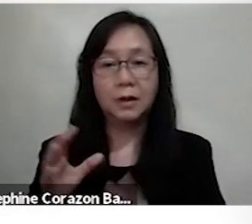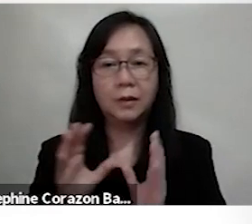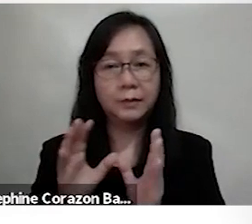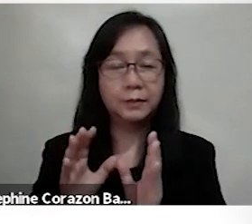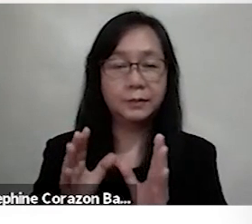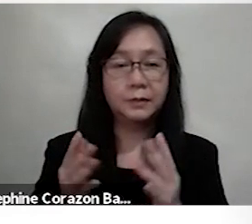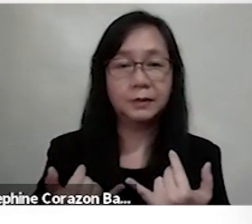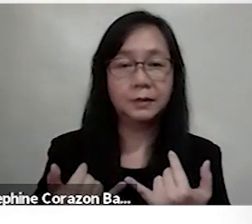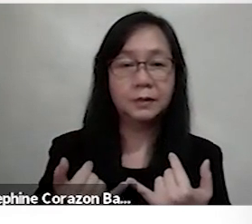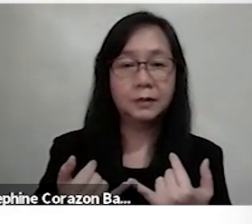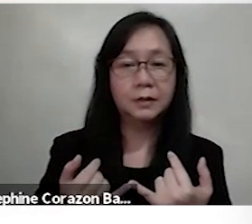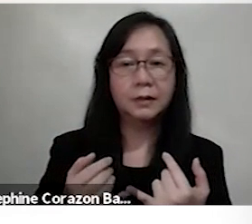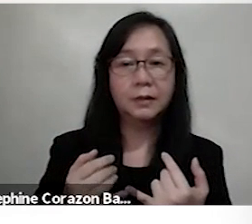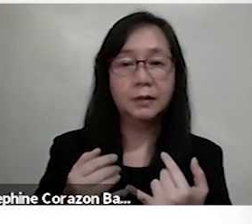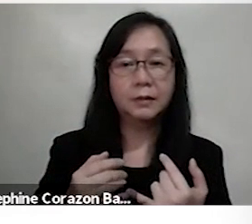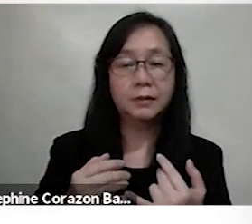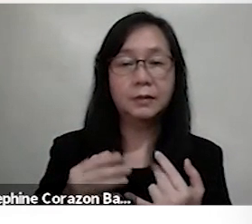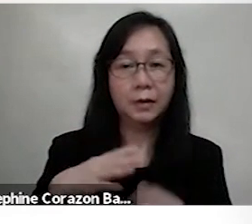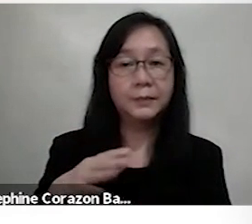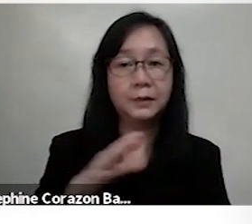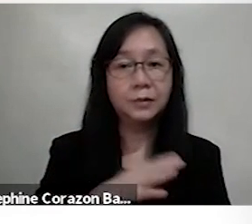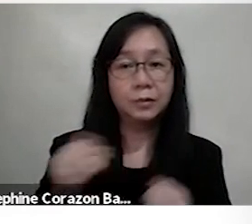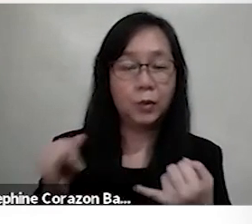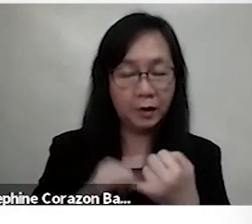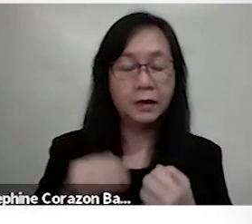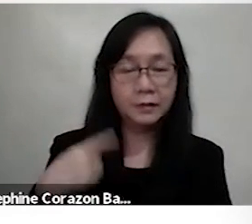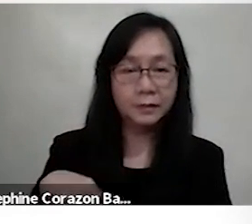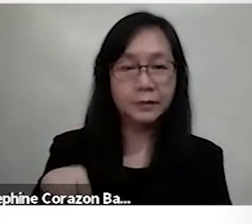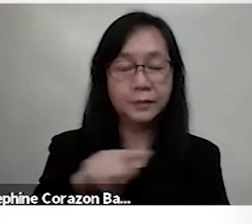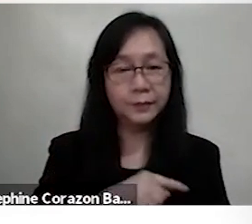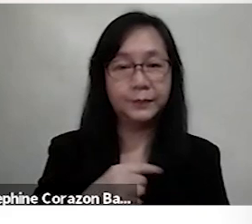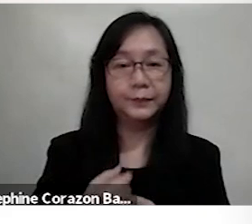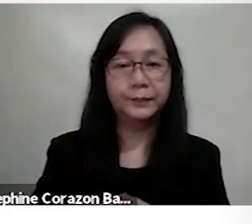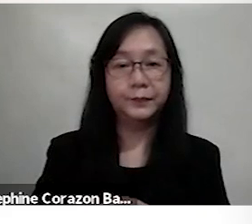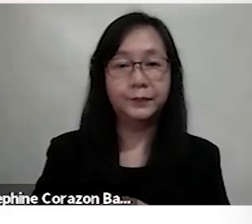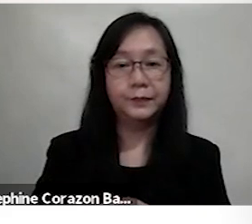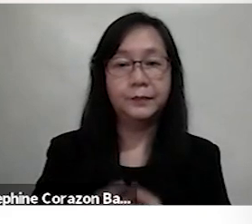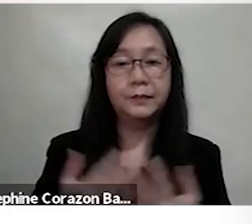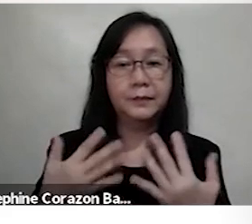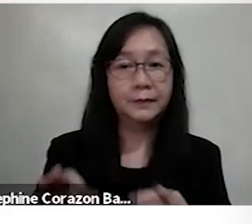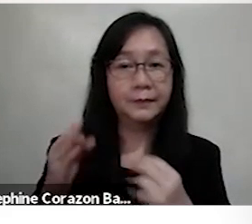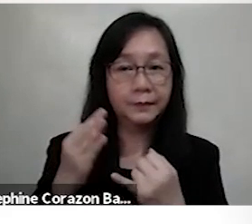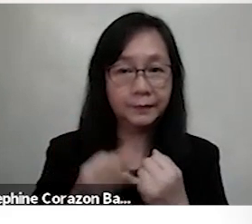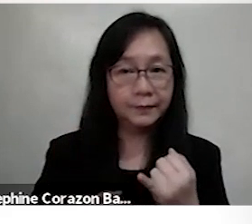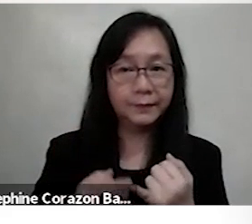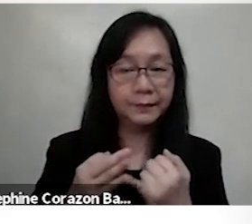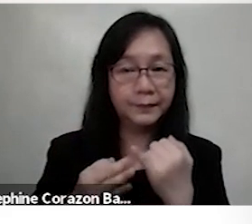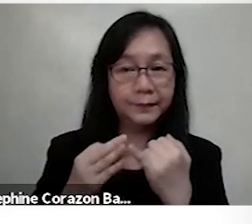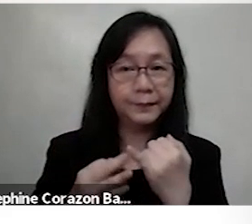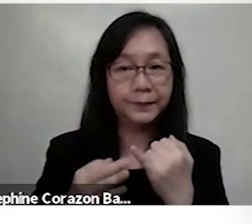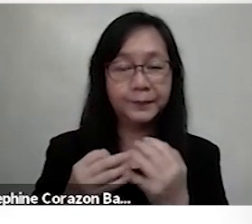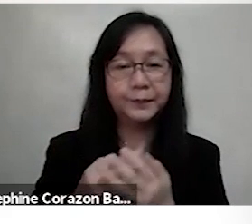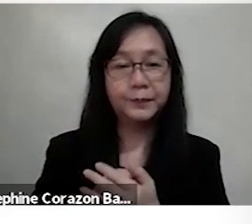to the member again and starting to develop and implement the joint advocacy and